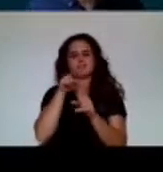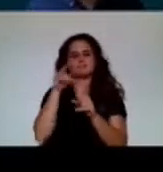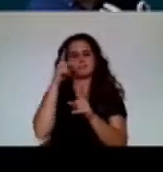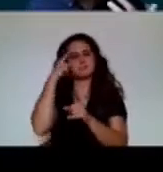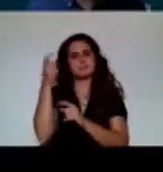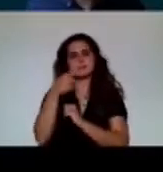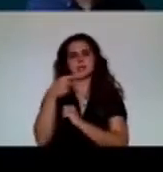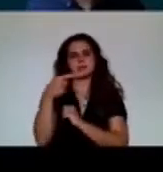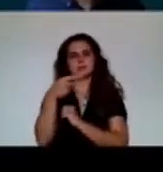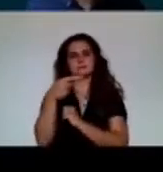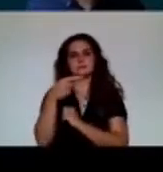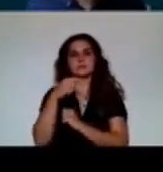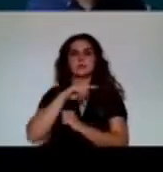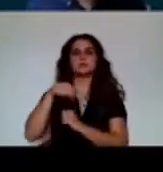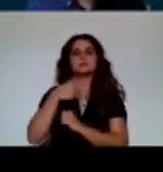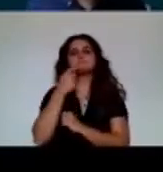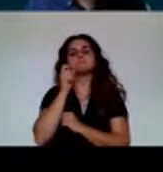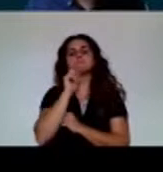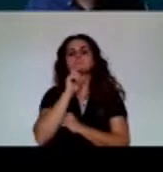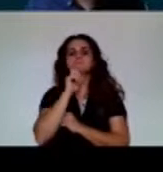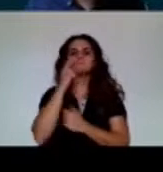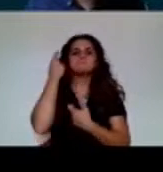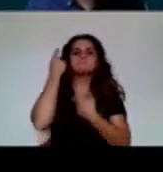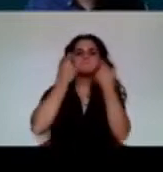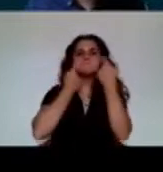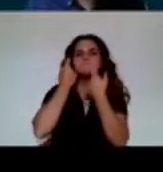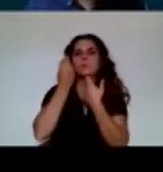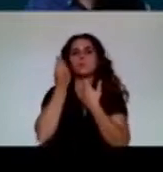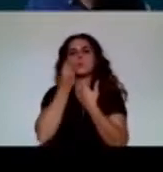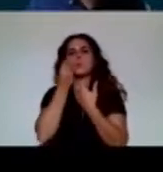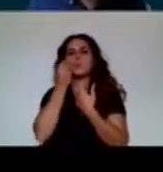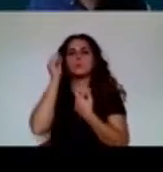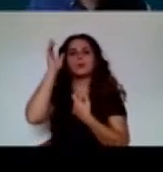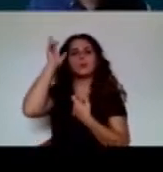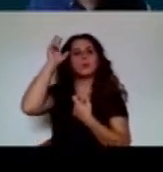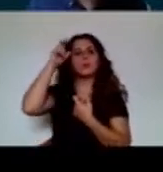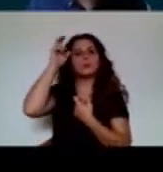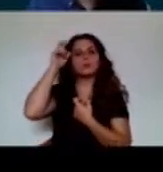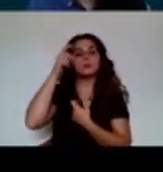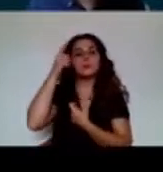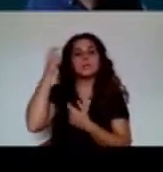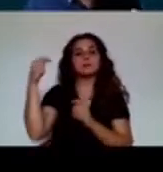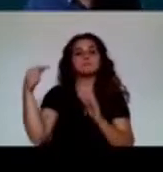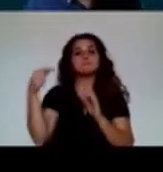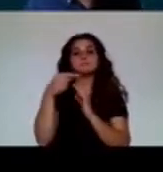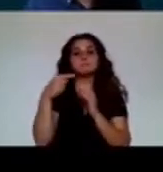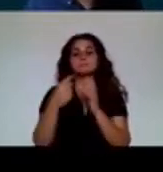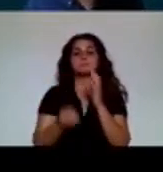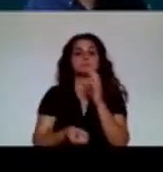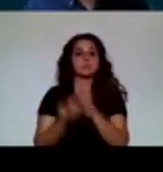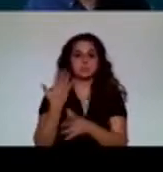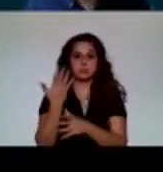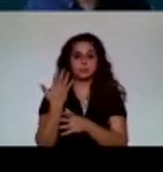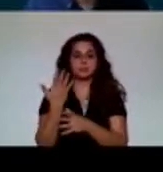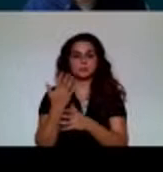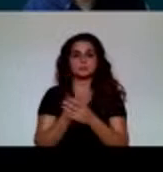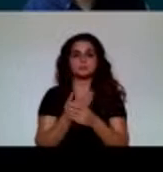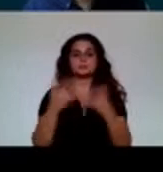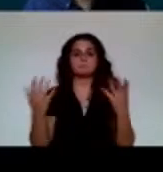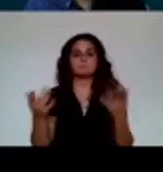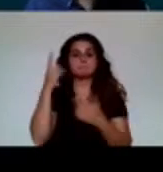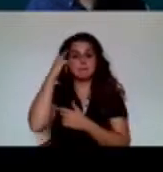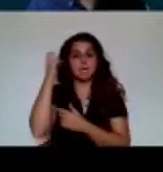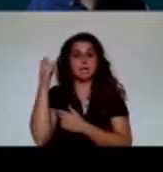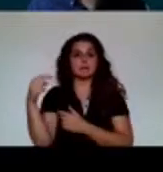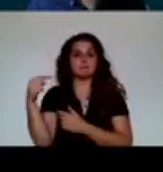we might ask, where does the concept of bias falls within all this? So bias